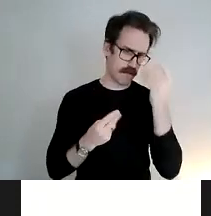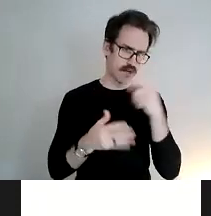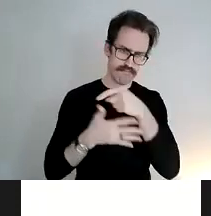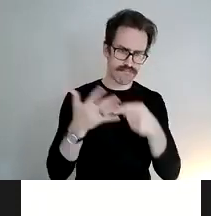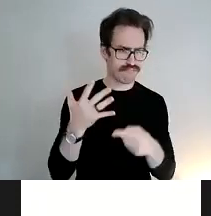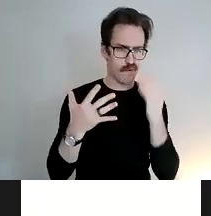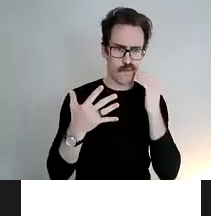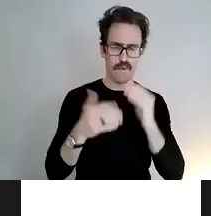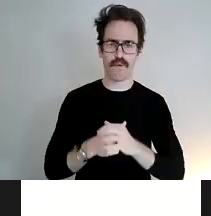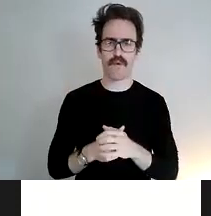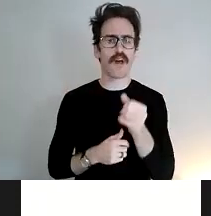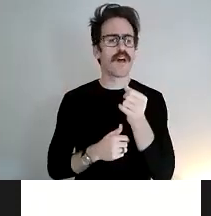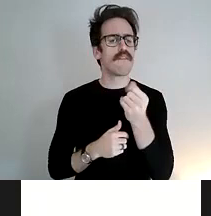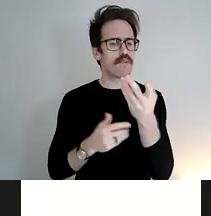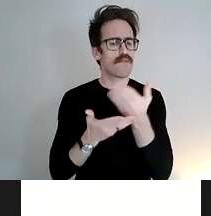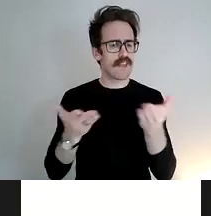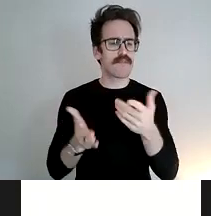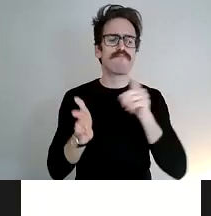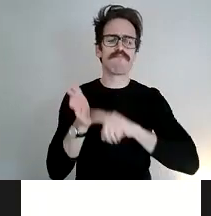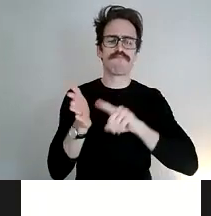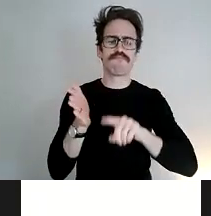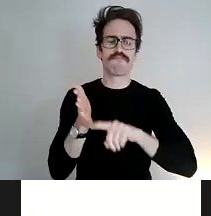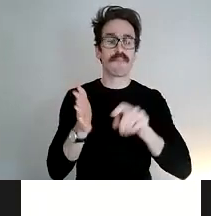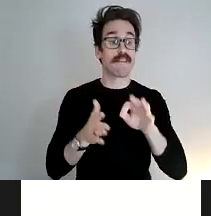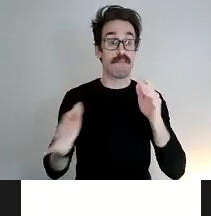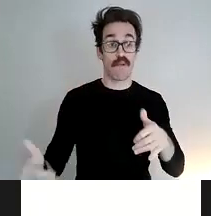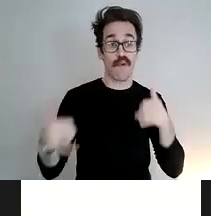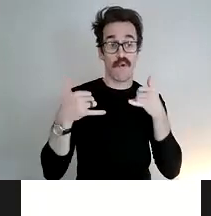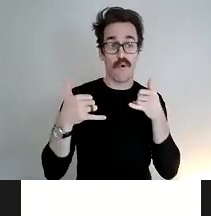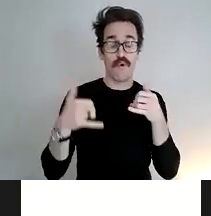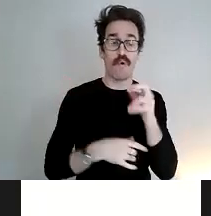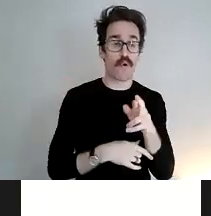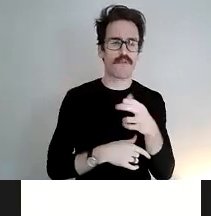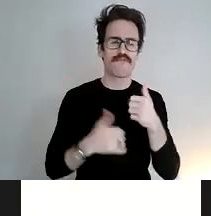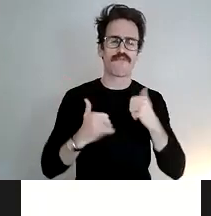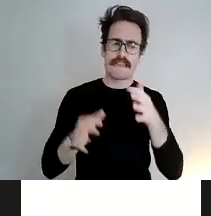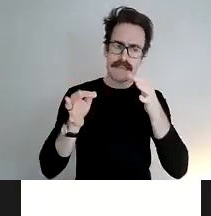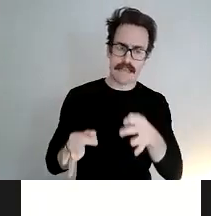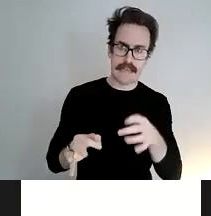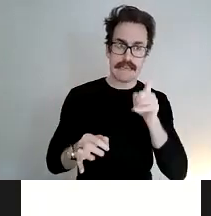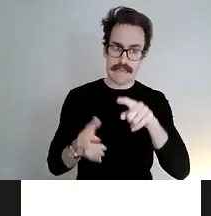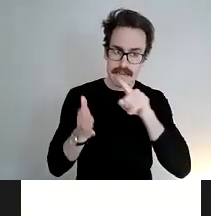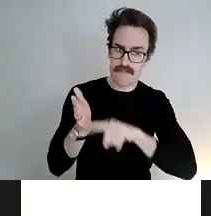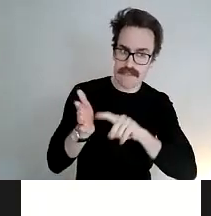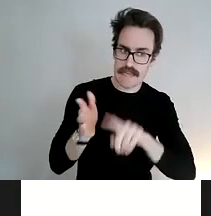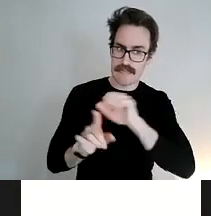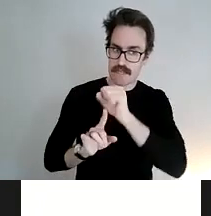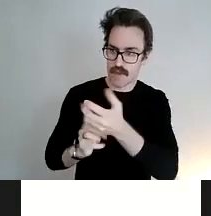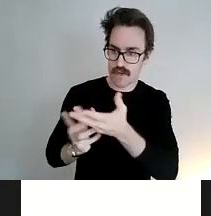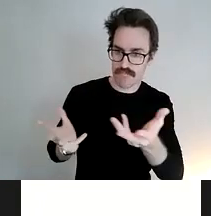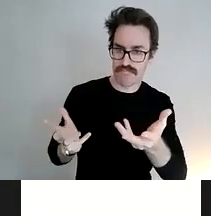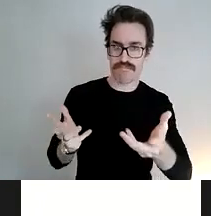So some indicators that we may look for when we receive a call or when we're determining whether or not there needs to be investigation might